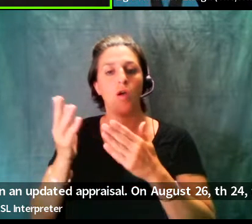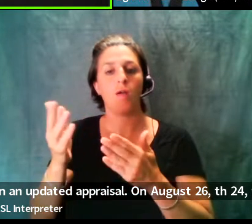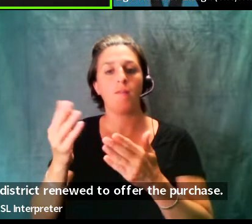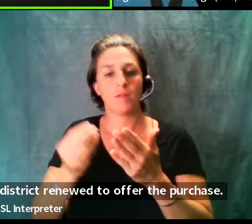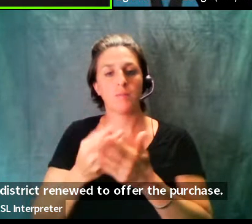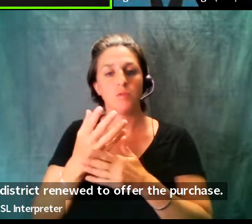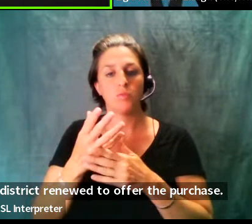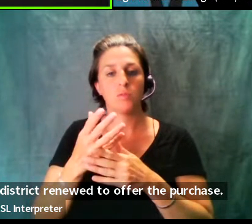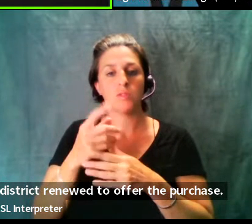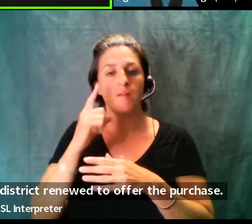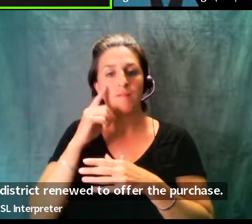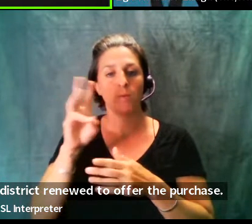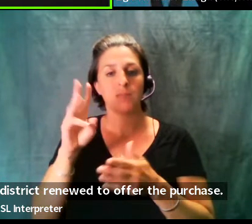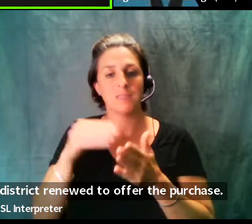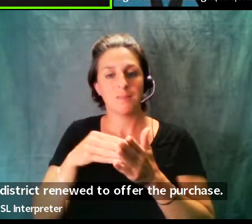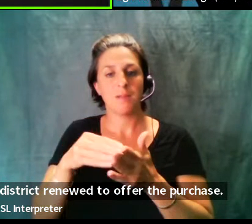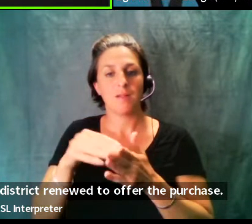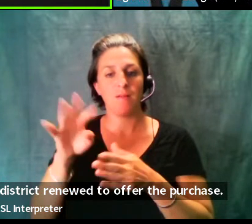the property for